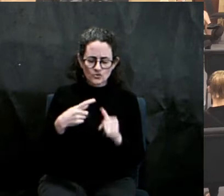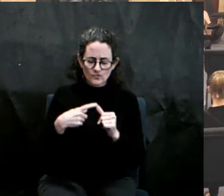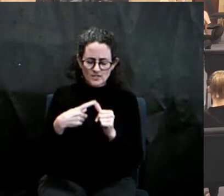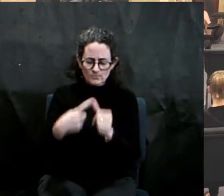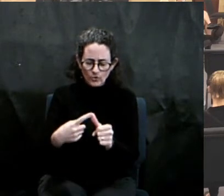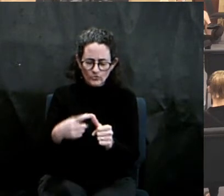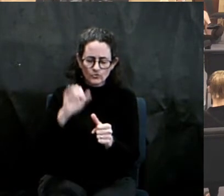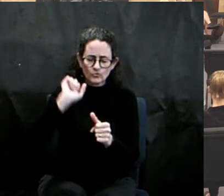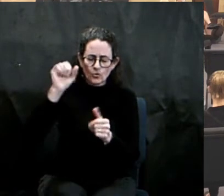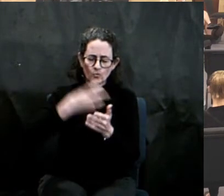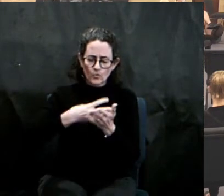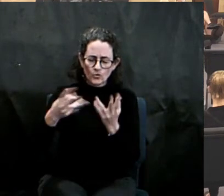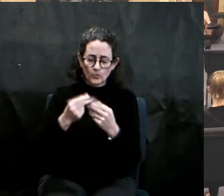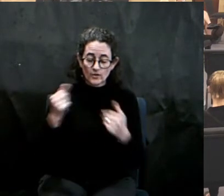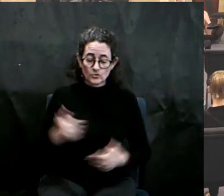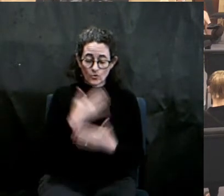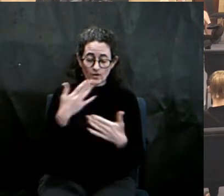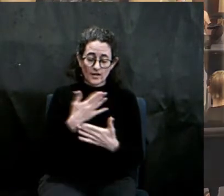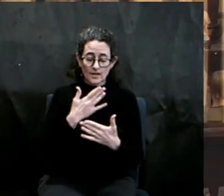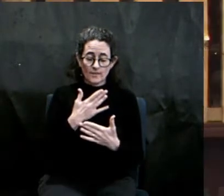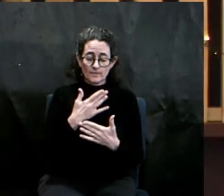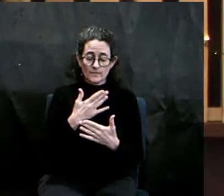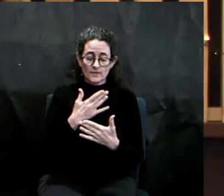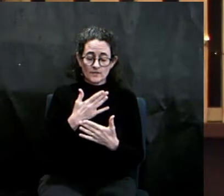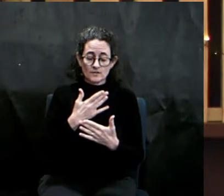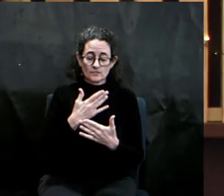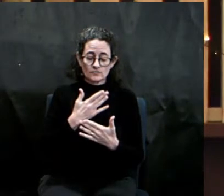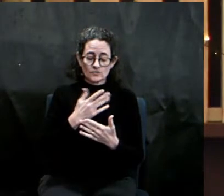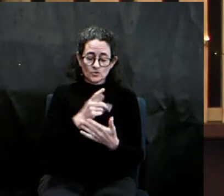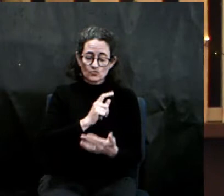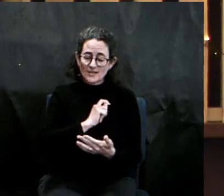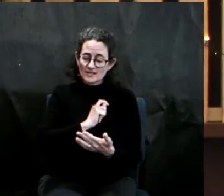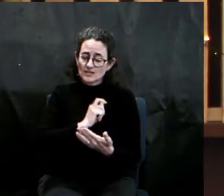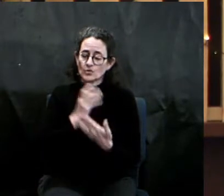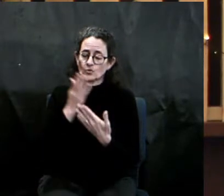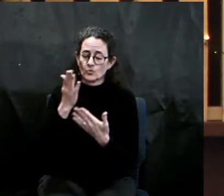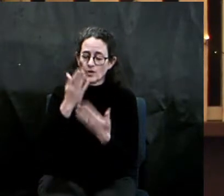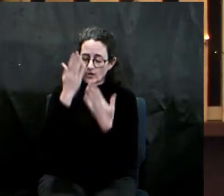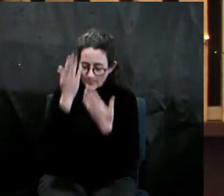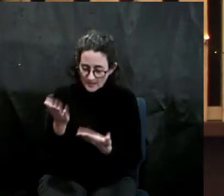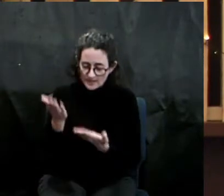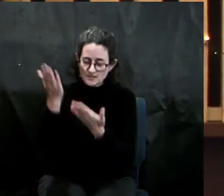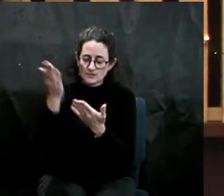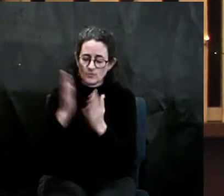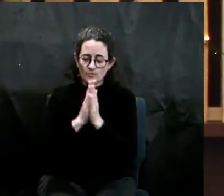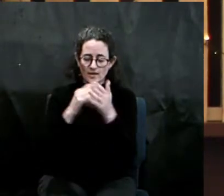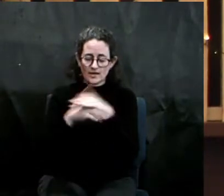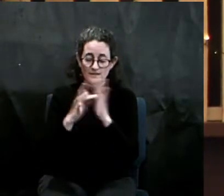joy and trust and obedience. And we pray this in Jesus' name. Amen.